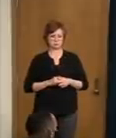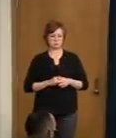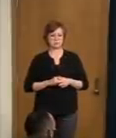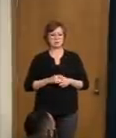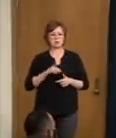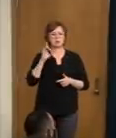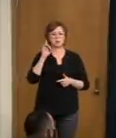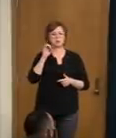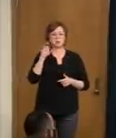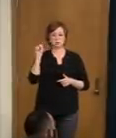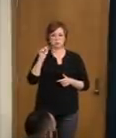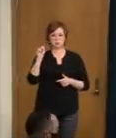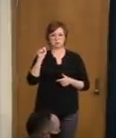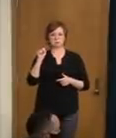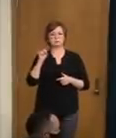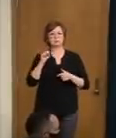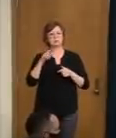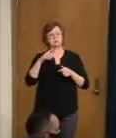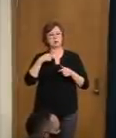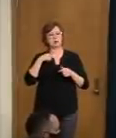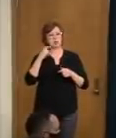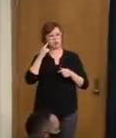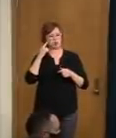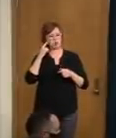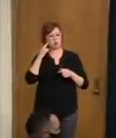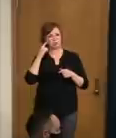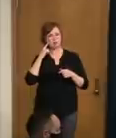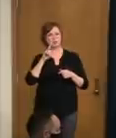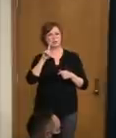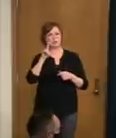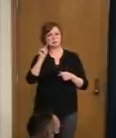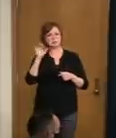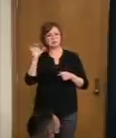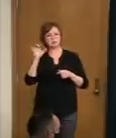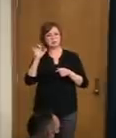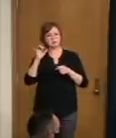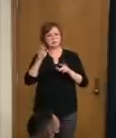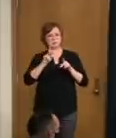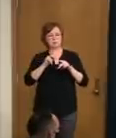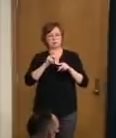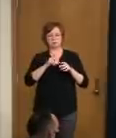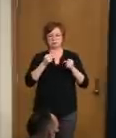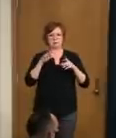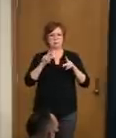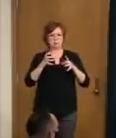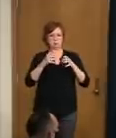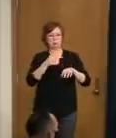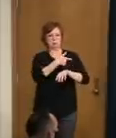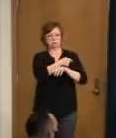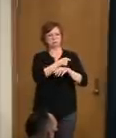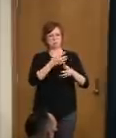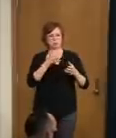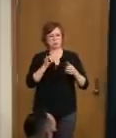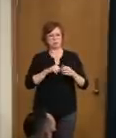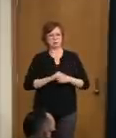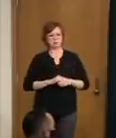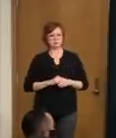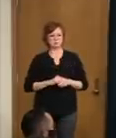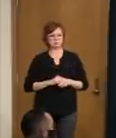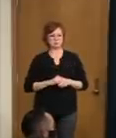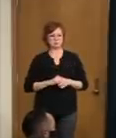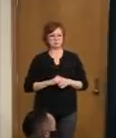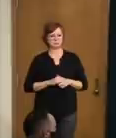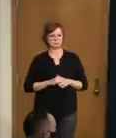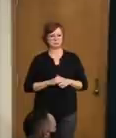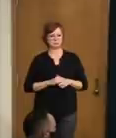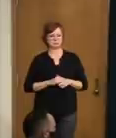care residents has been extremely high, and that's great. So high uptake is great. It puts more pressure on the supply, but that's what we want to see. We want to see high uptake in